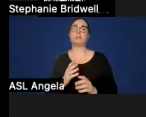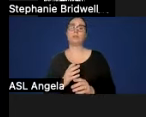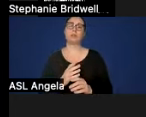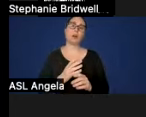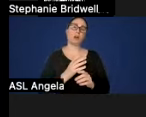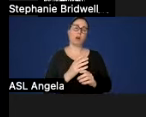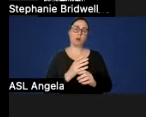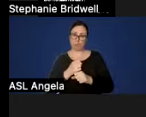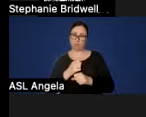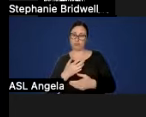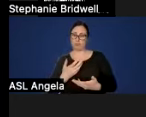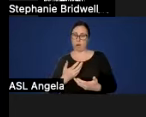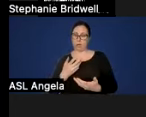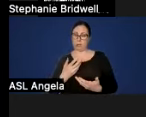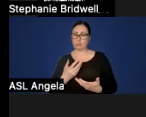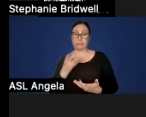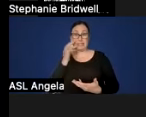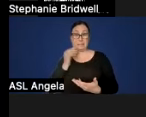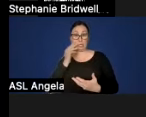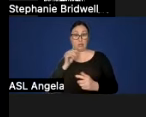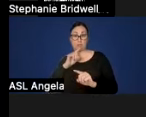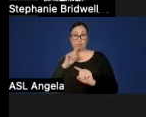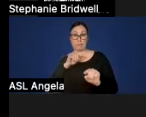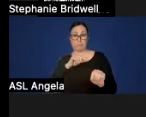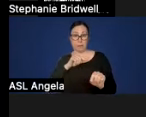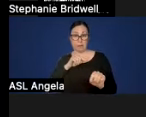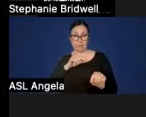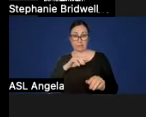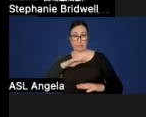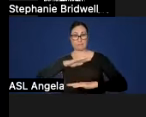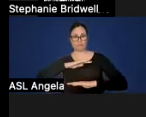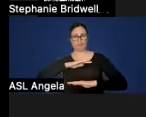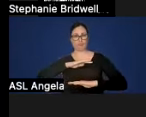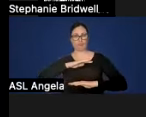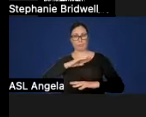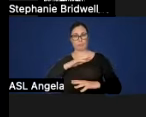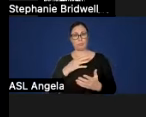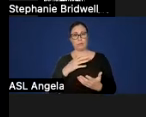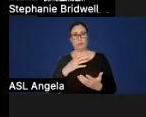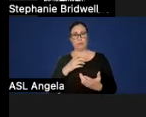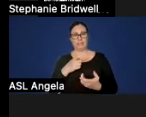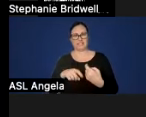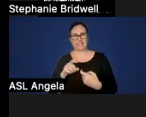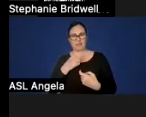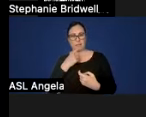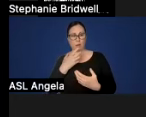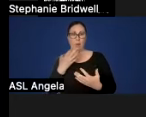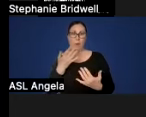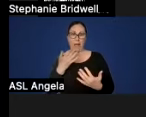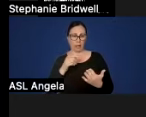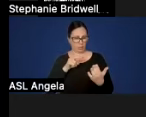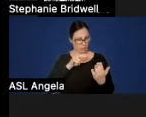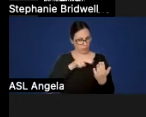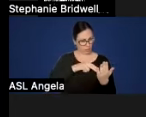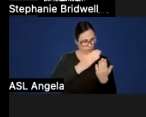a response that meets their needs, as opposed to like having to say, oh wait, okay, so you now I need to do this and this and this,